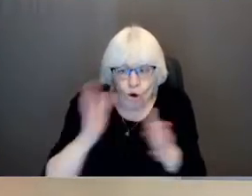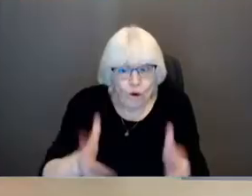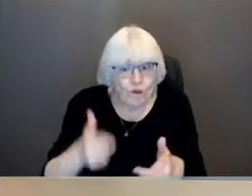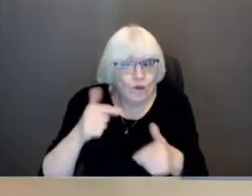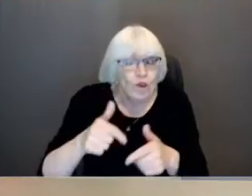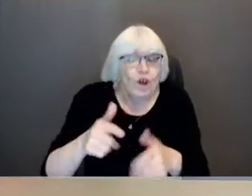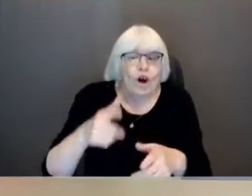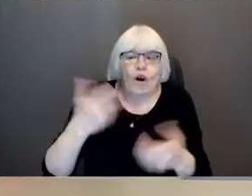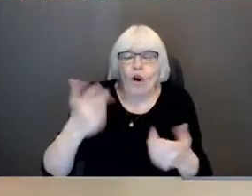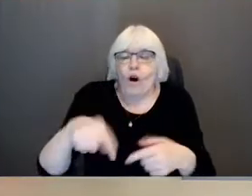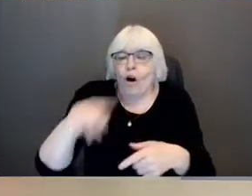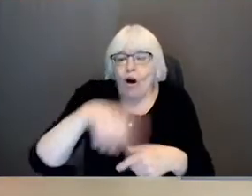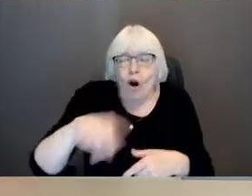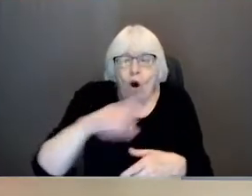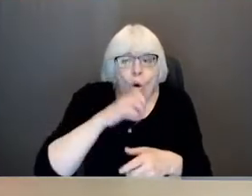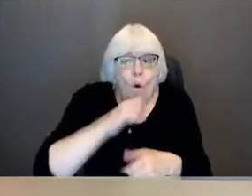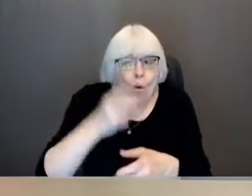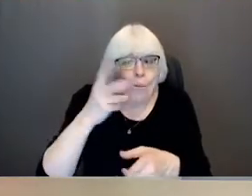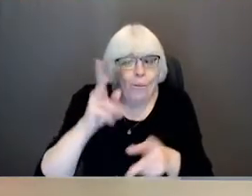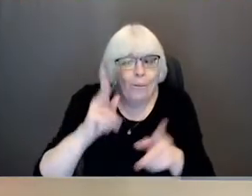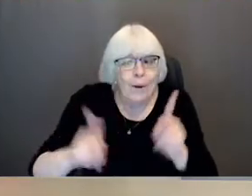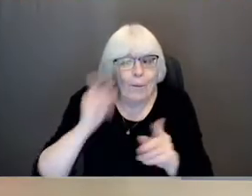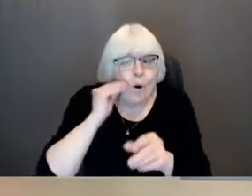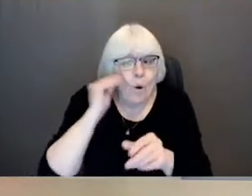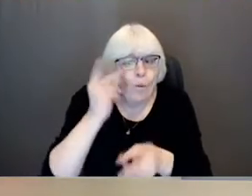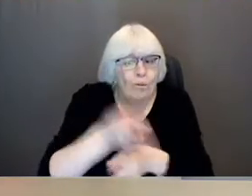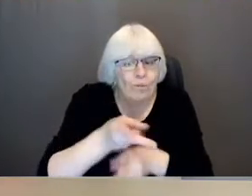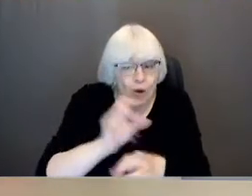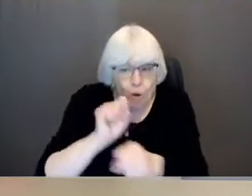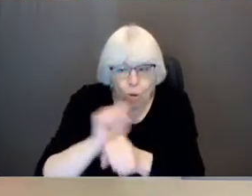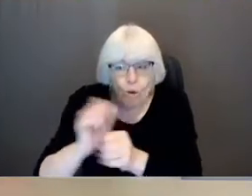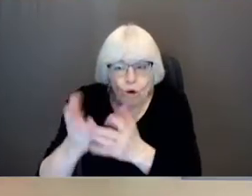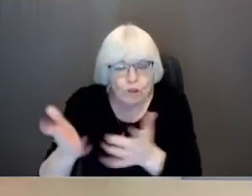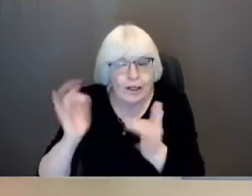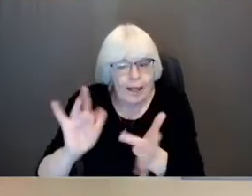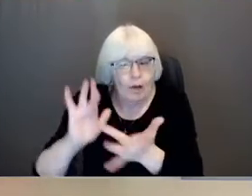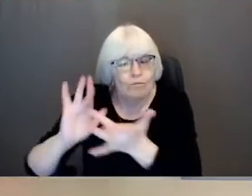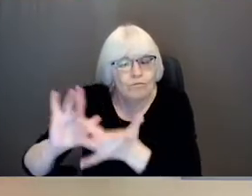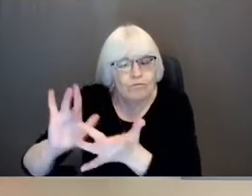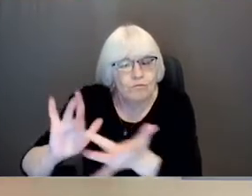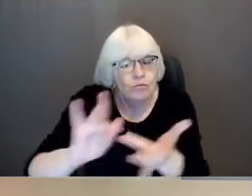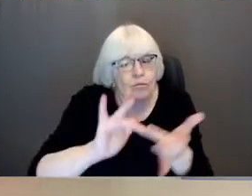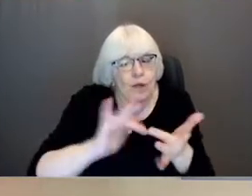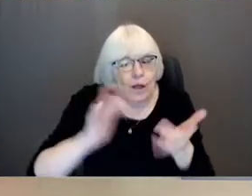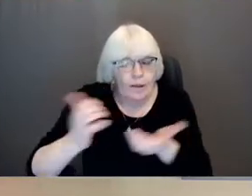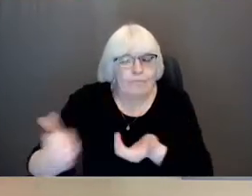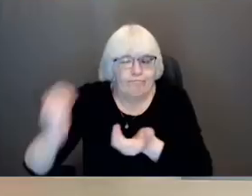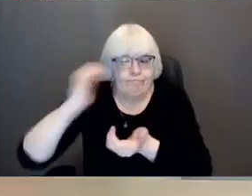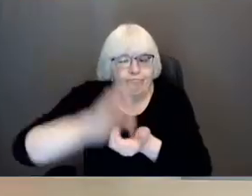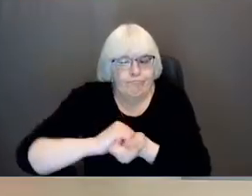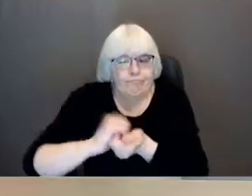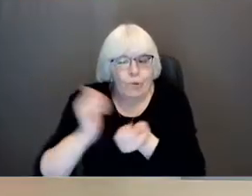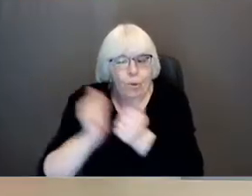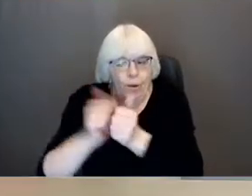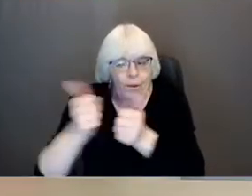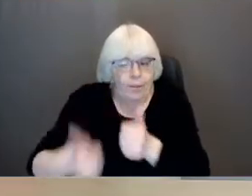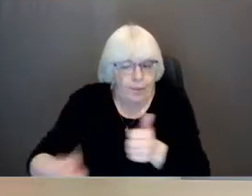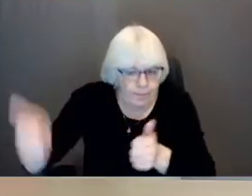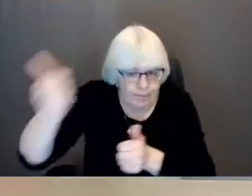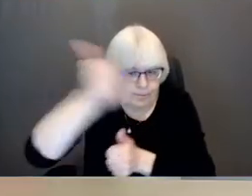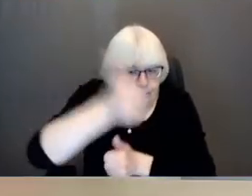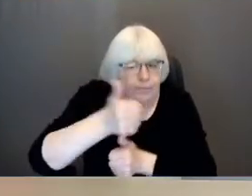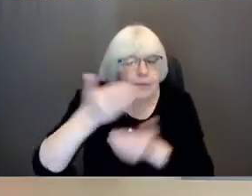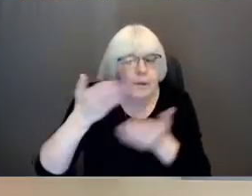Health Office in focusing on some of those vulnerable settings. So we certainly